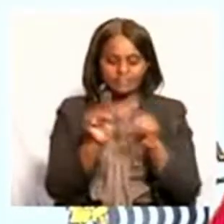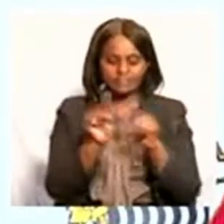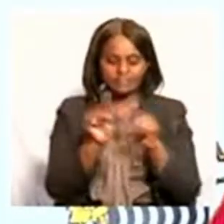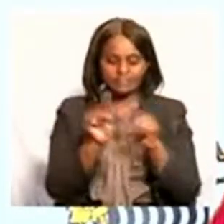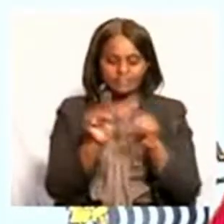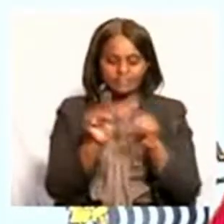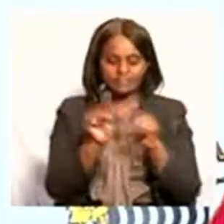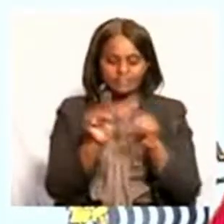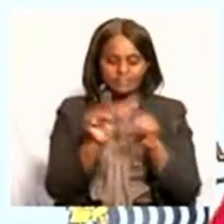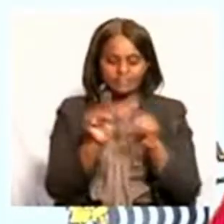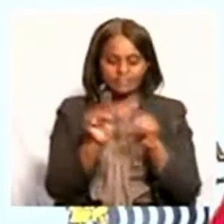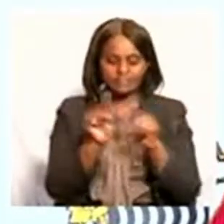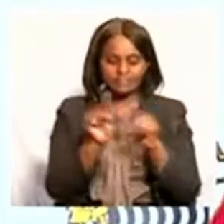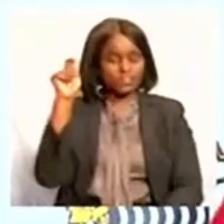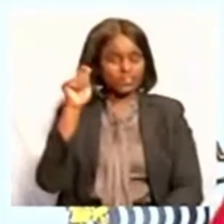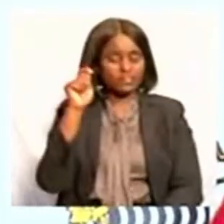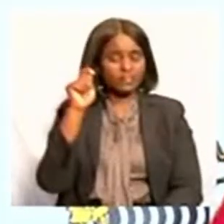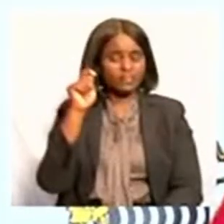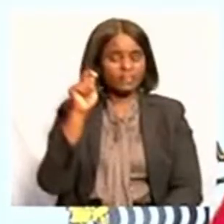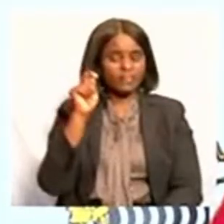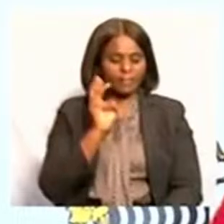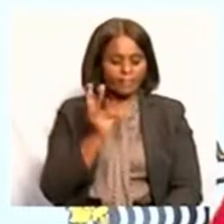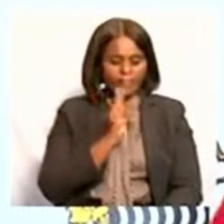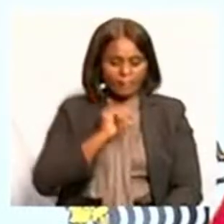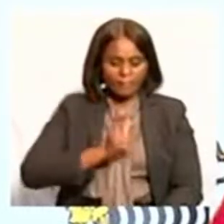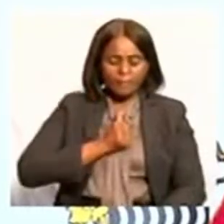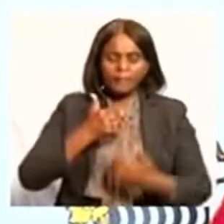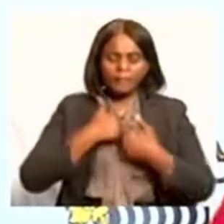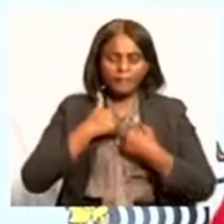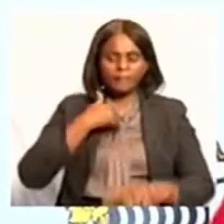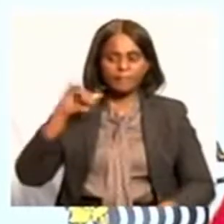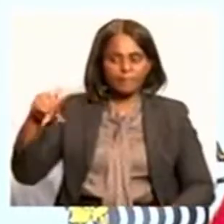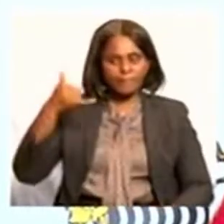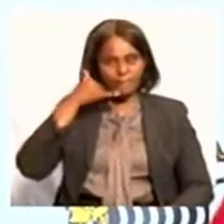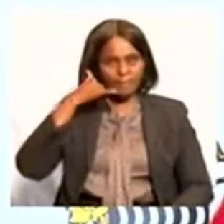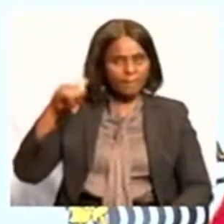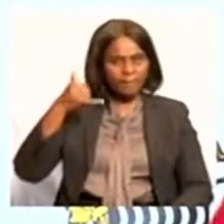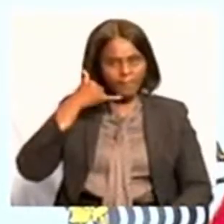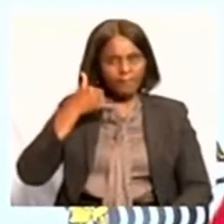our whistleblowers. We have a toll-free line